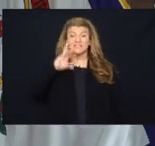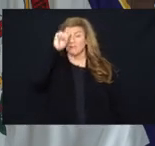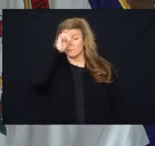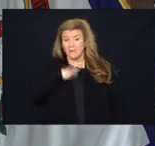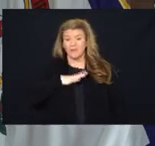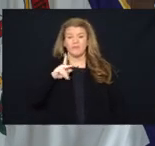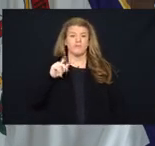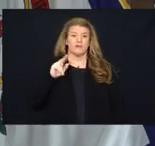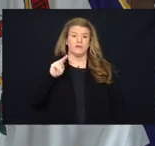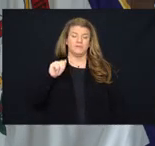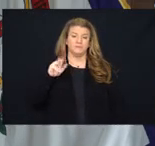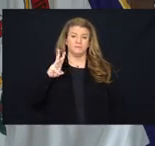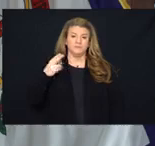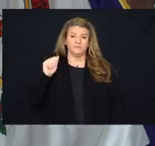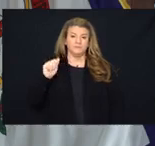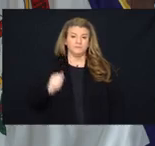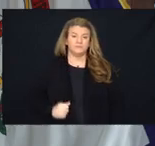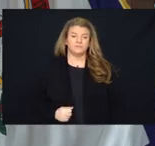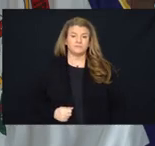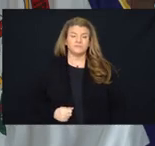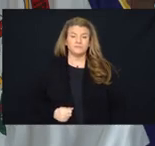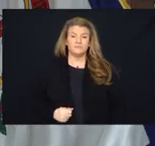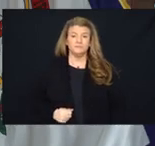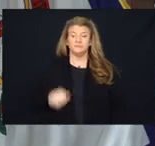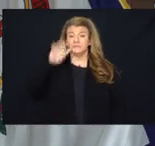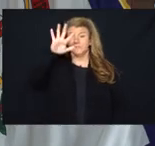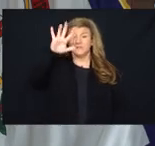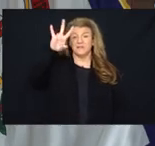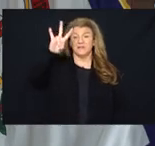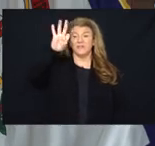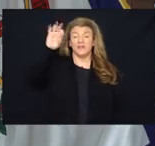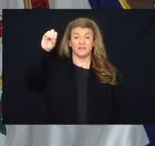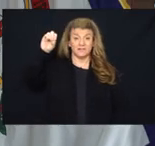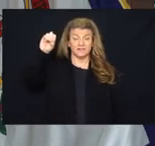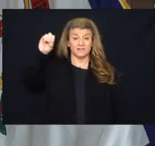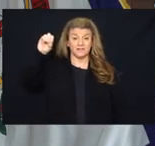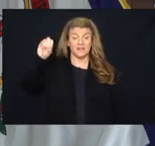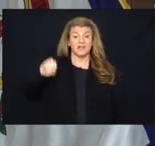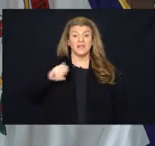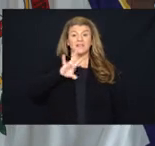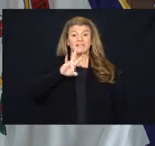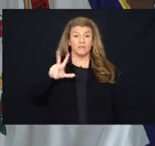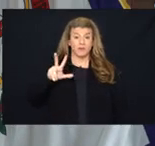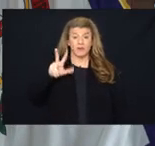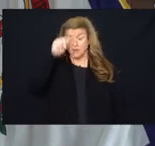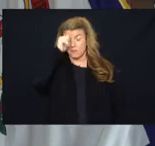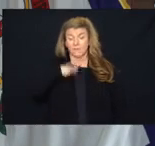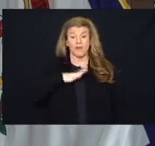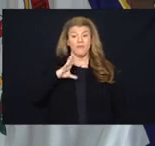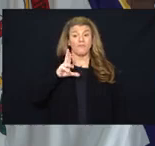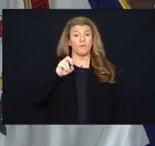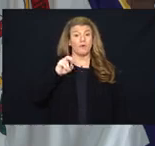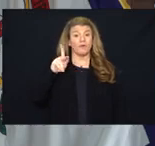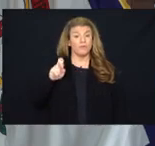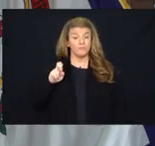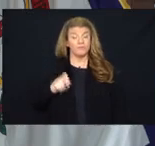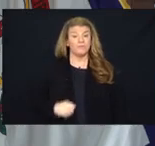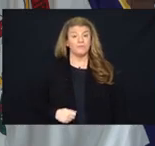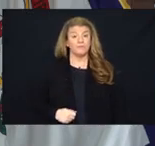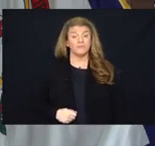from Kanawha County. The 5,790th death, a 73-year-old male from Brooke County.